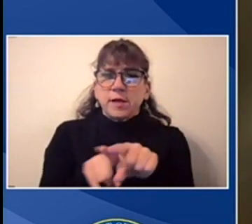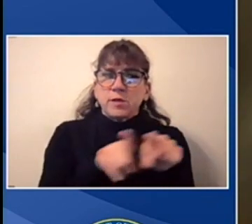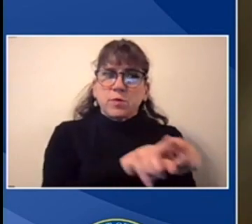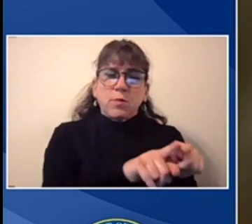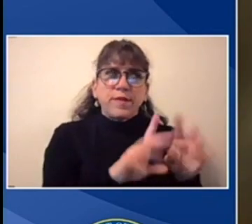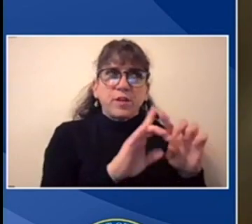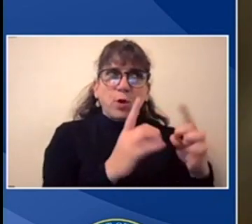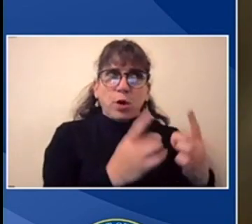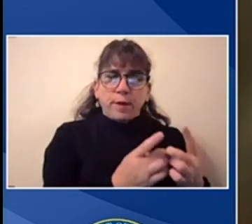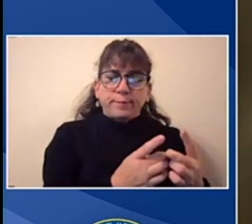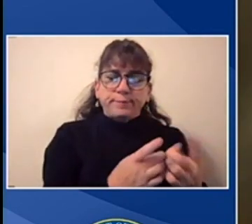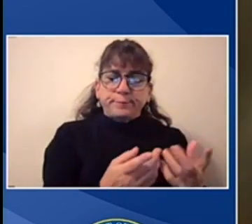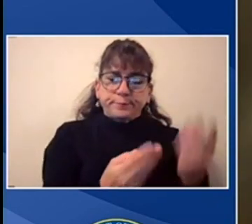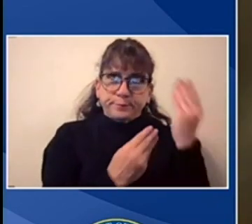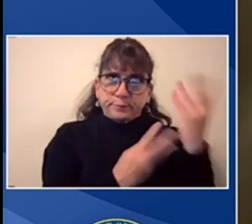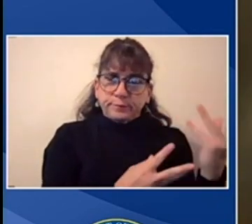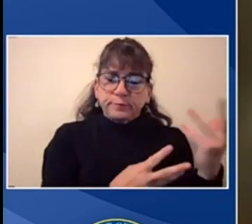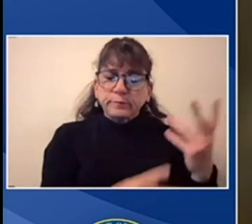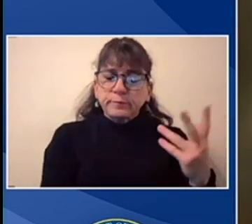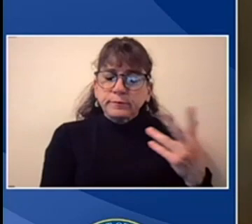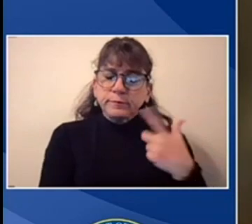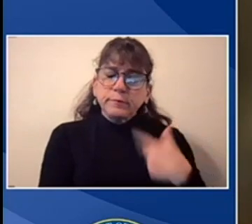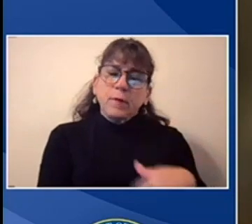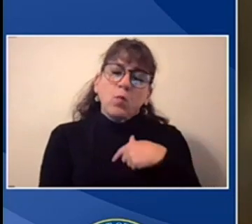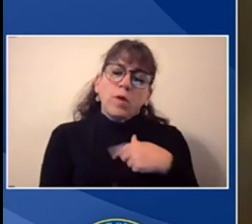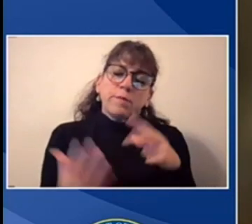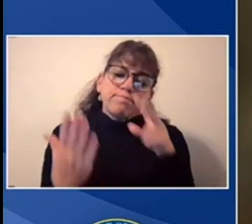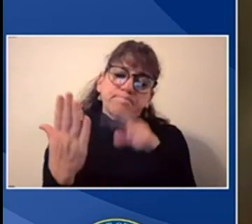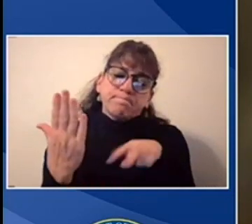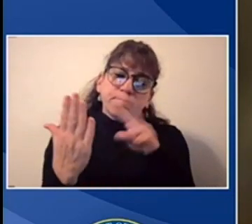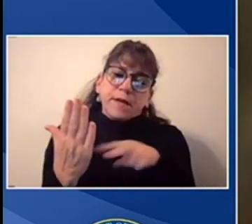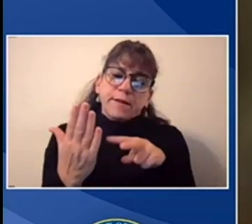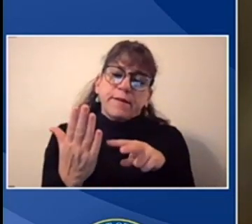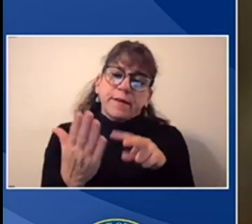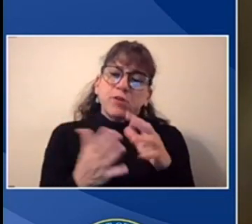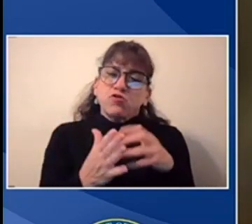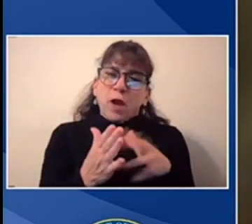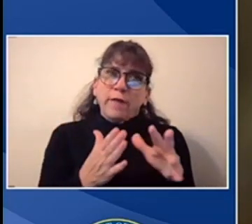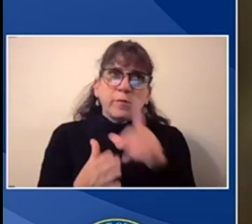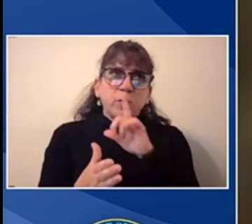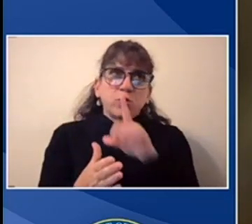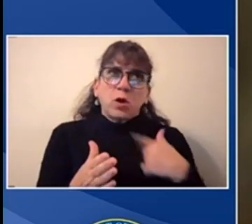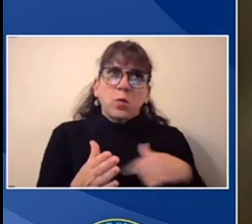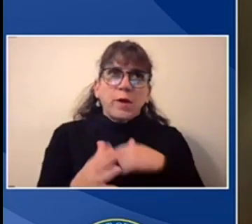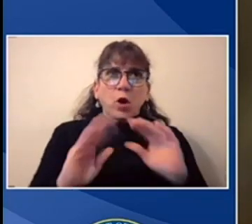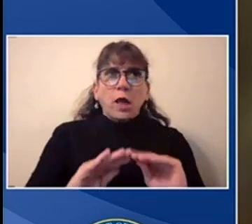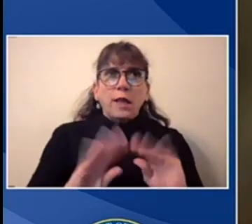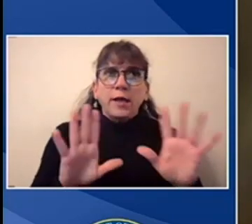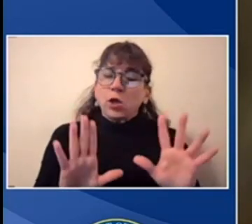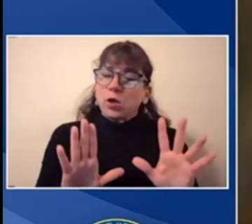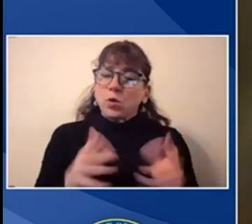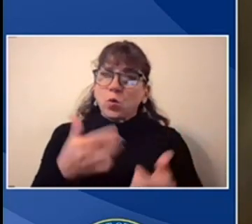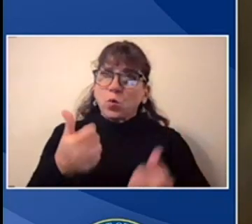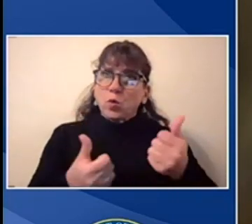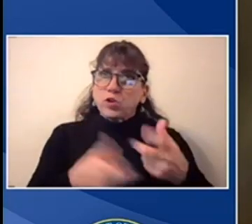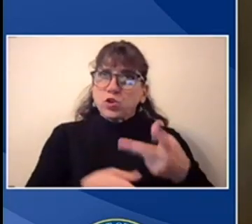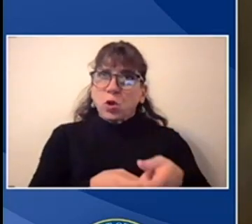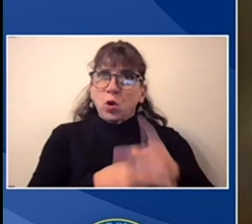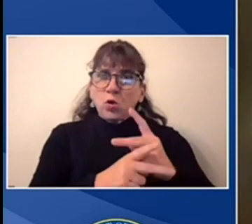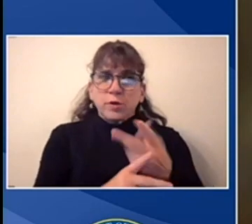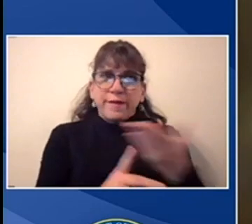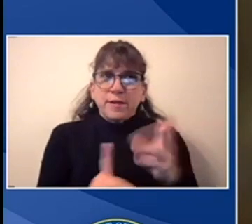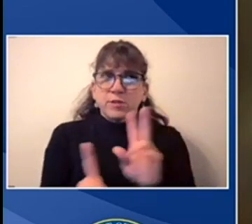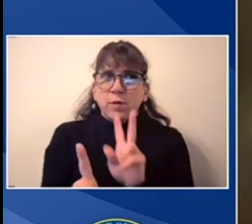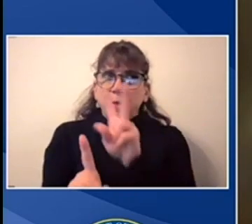that we look at the drafting of this to make sure we're clear about which loans things are applicable